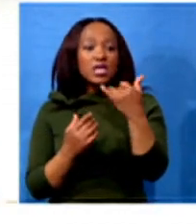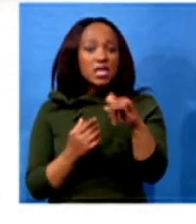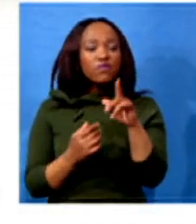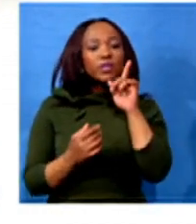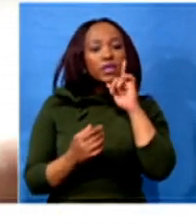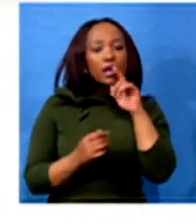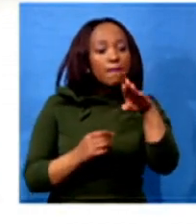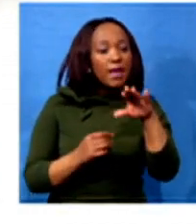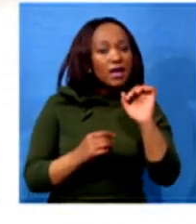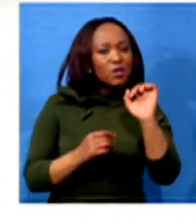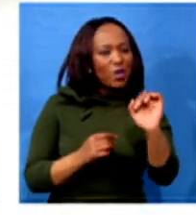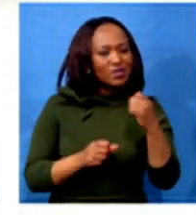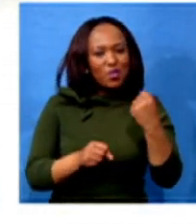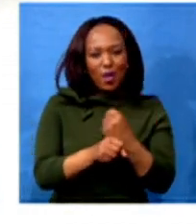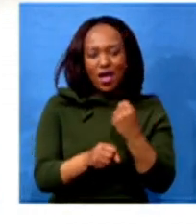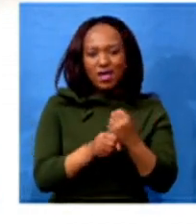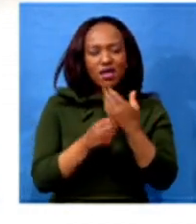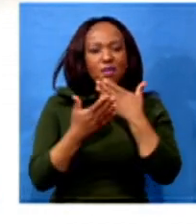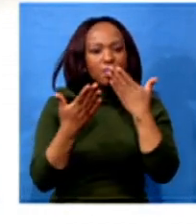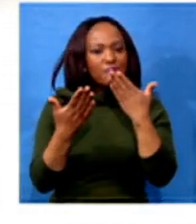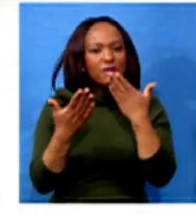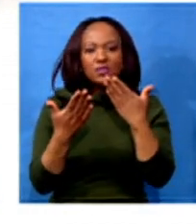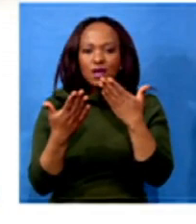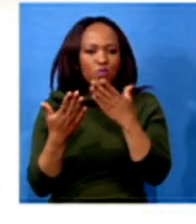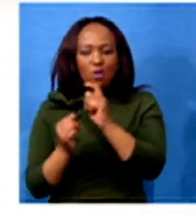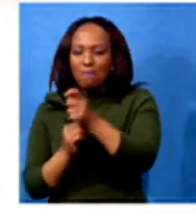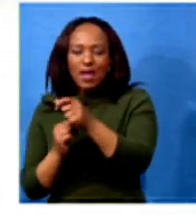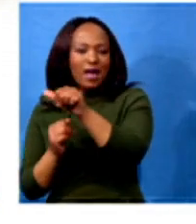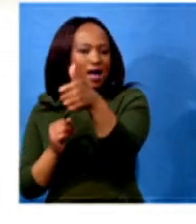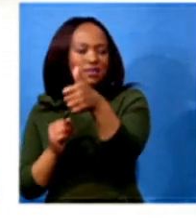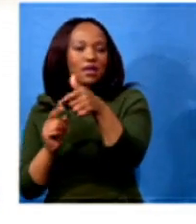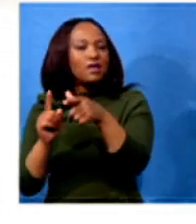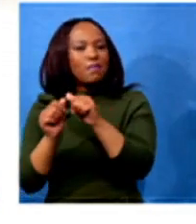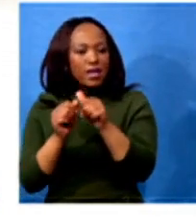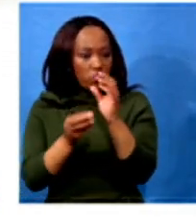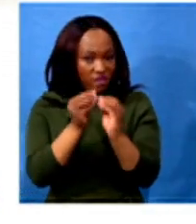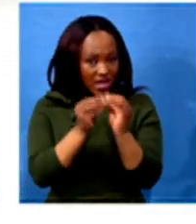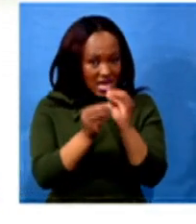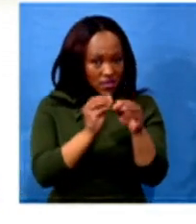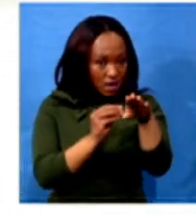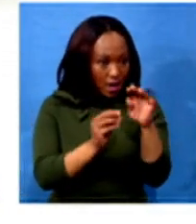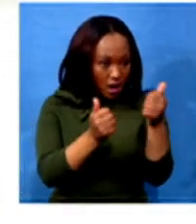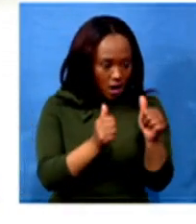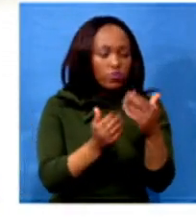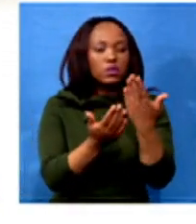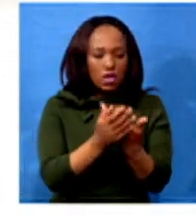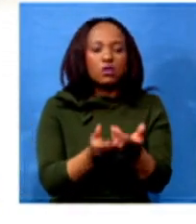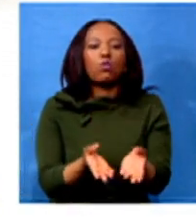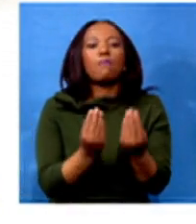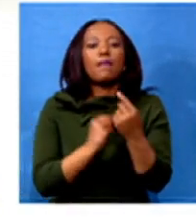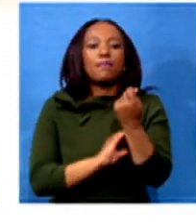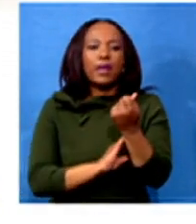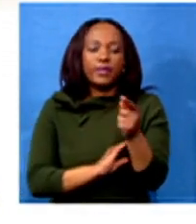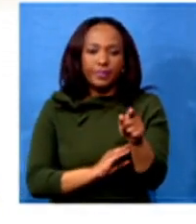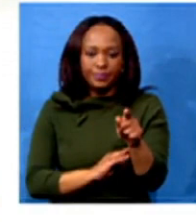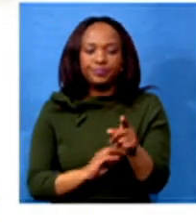and it doesn't work, is not to pay you anywhere else until such time that you fix that bank account details.